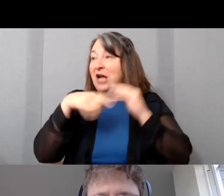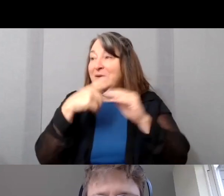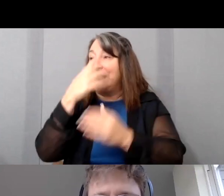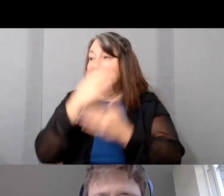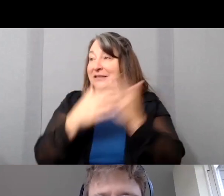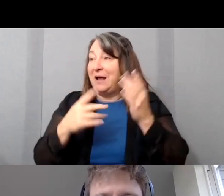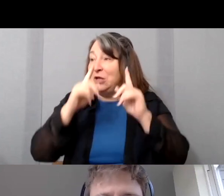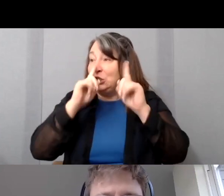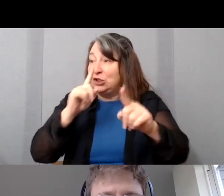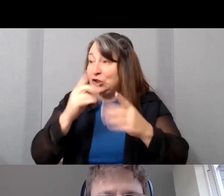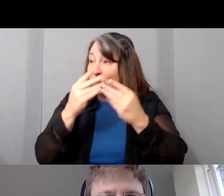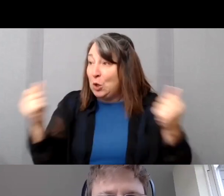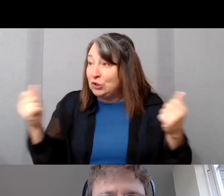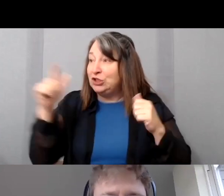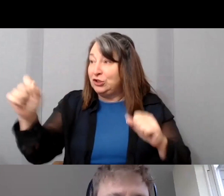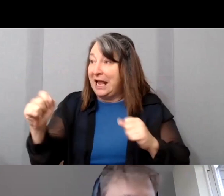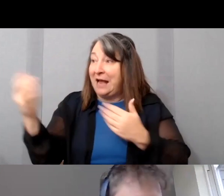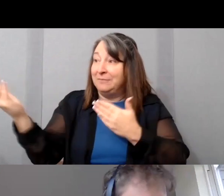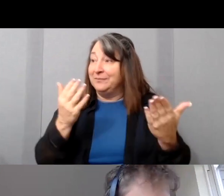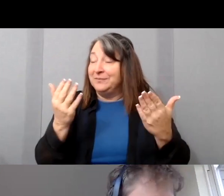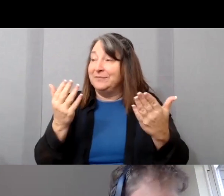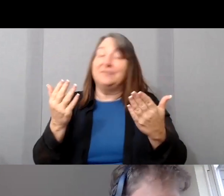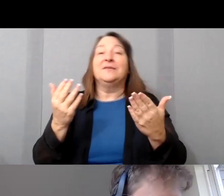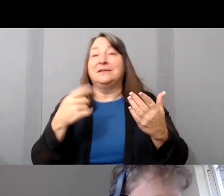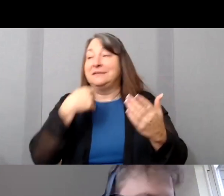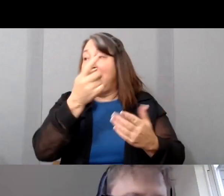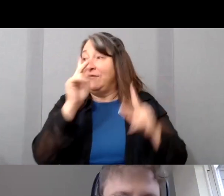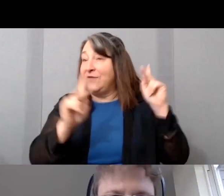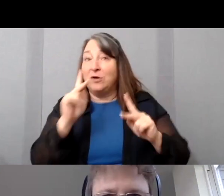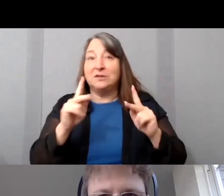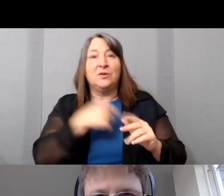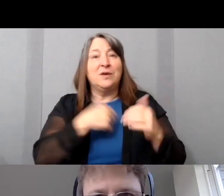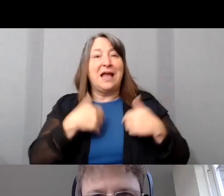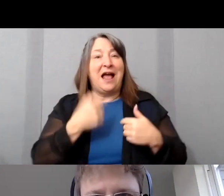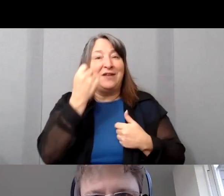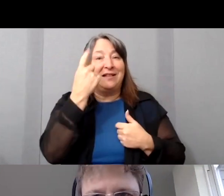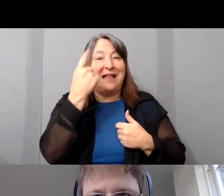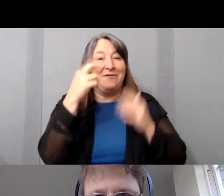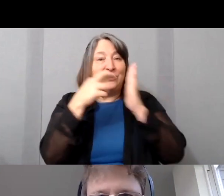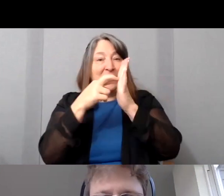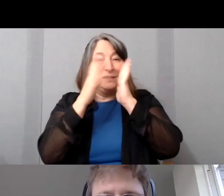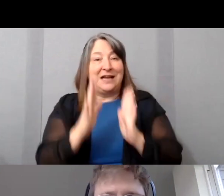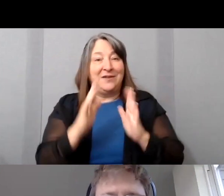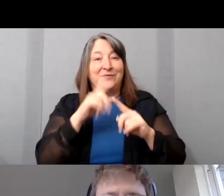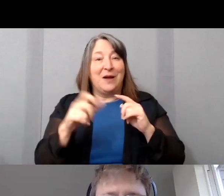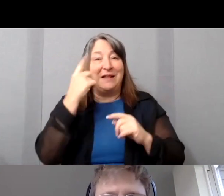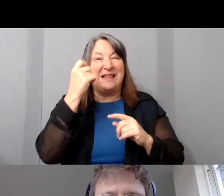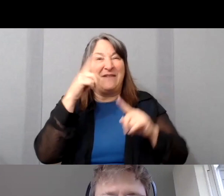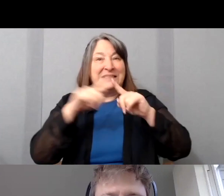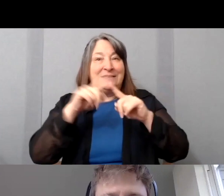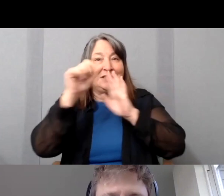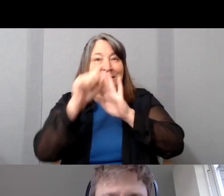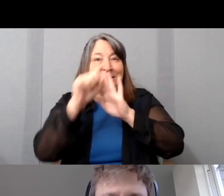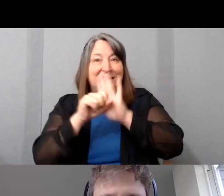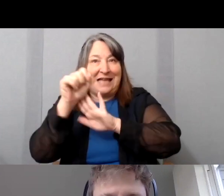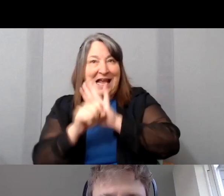could bring in and call out for folks. We have 11 representatives from 11 different states, and they're all at different points